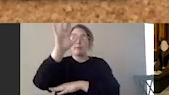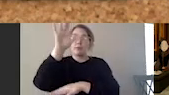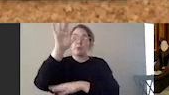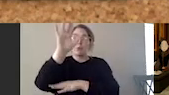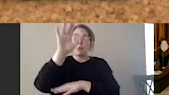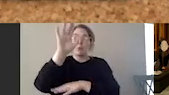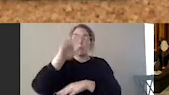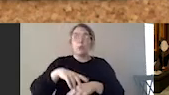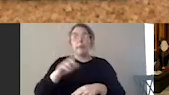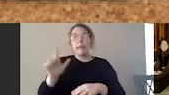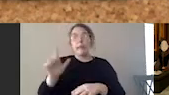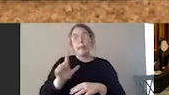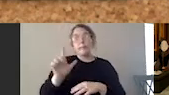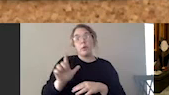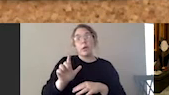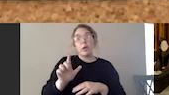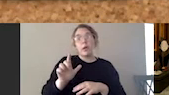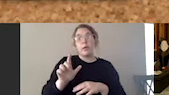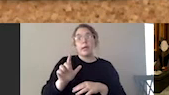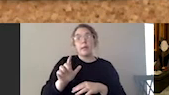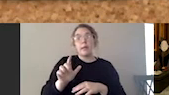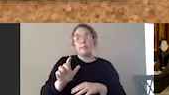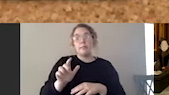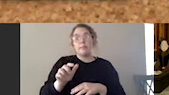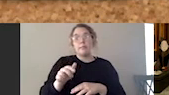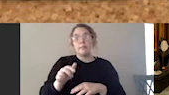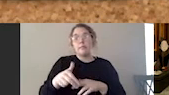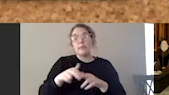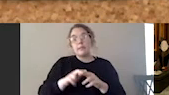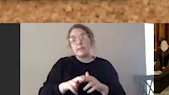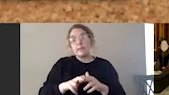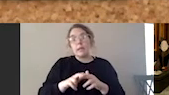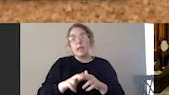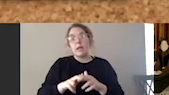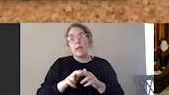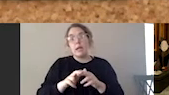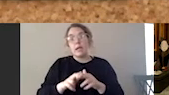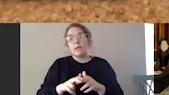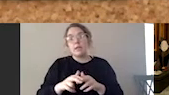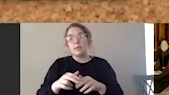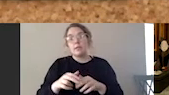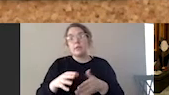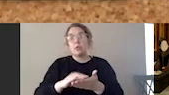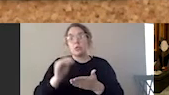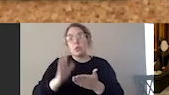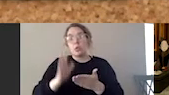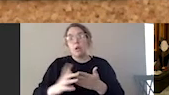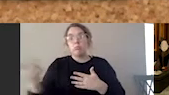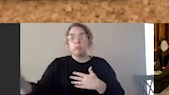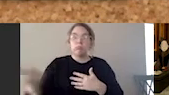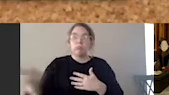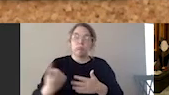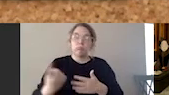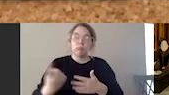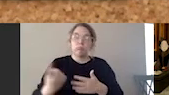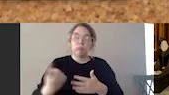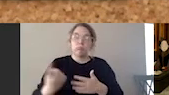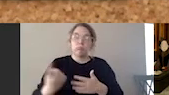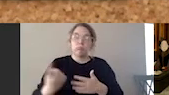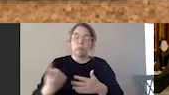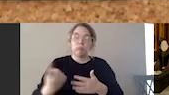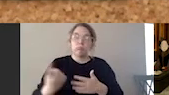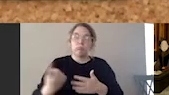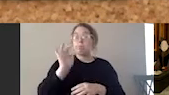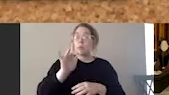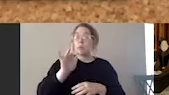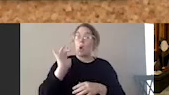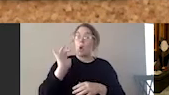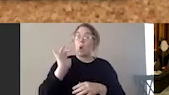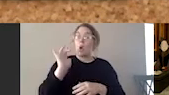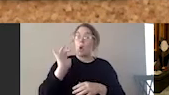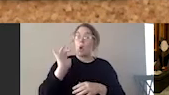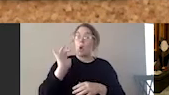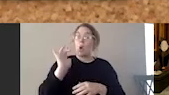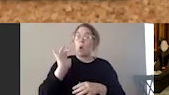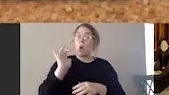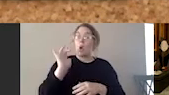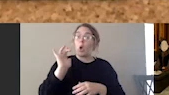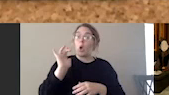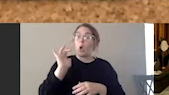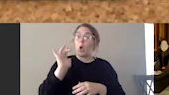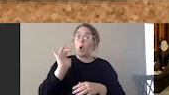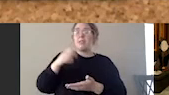sit there, no, what's the other one? The one that didn't have the style, this one that had the style. So you will see that she stood up and thought, oh my God, I'm